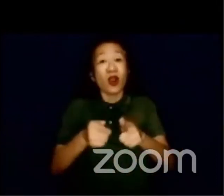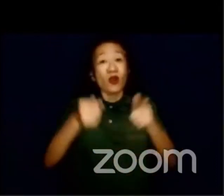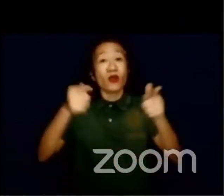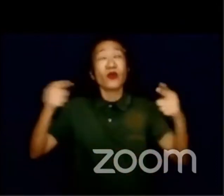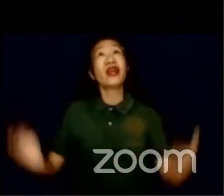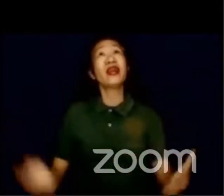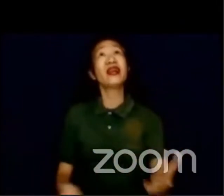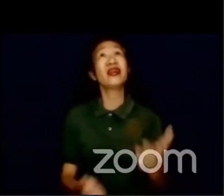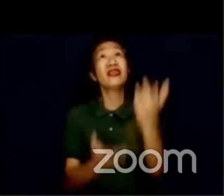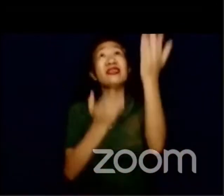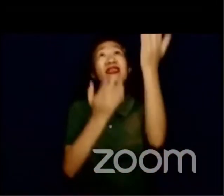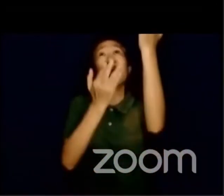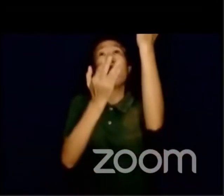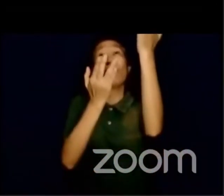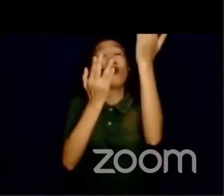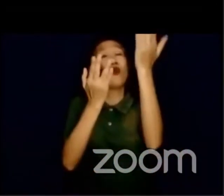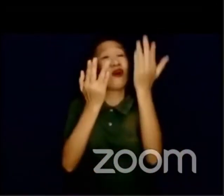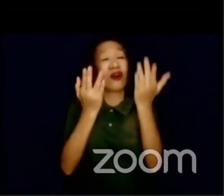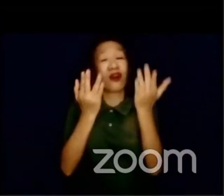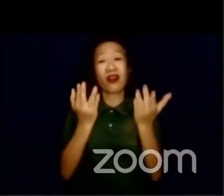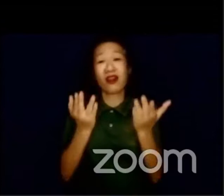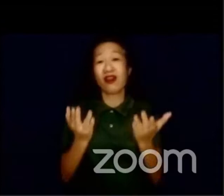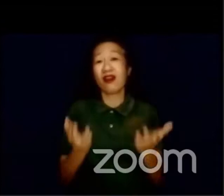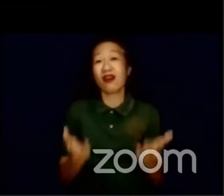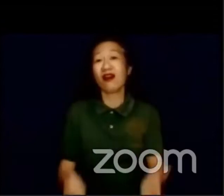art, how great thou